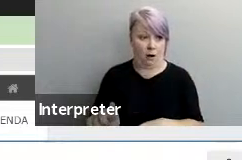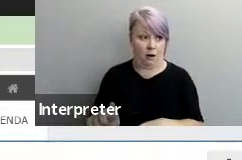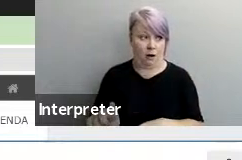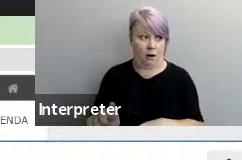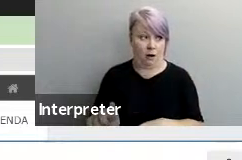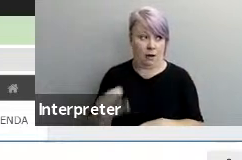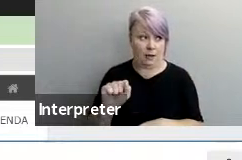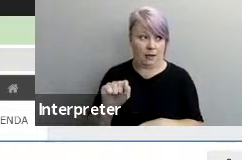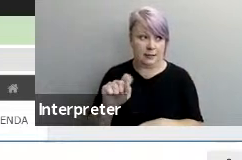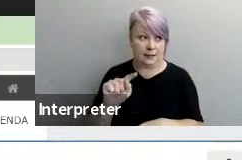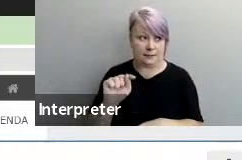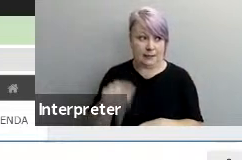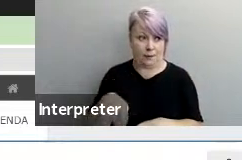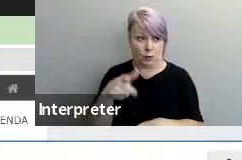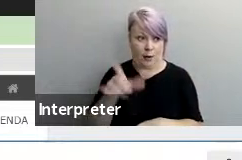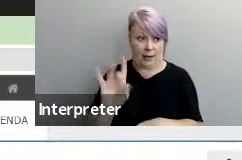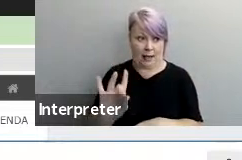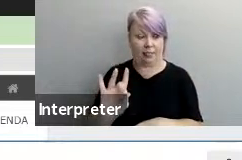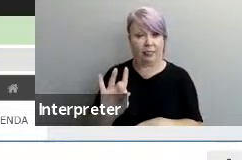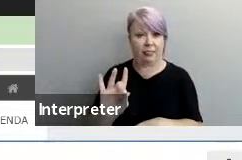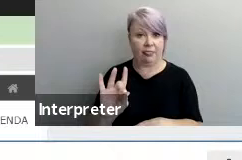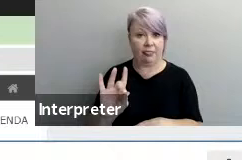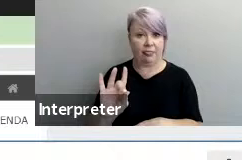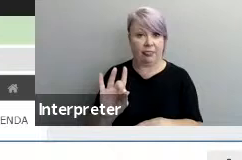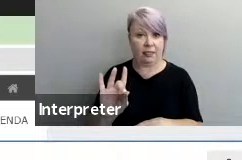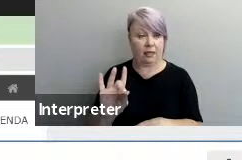So moved. Second.